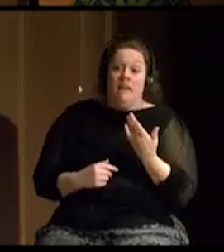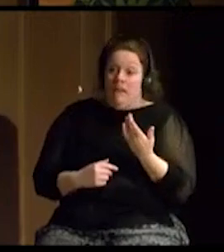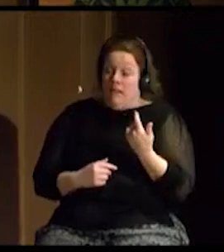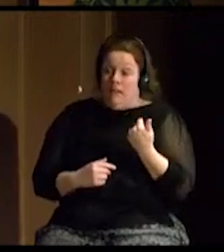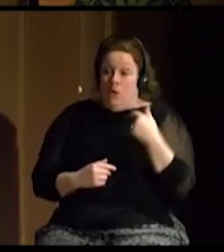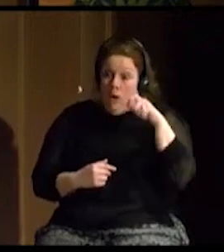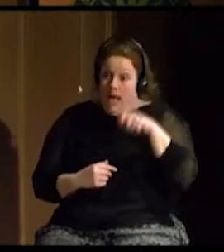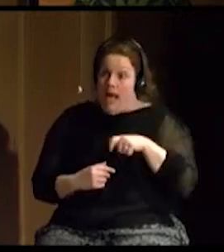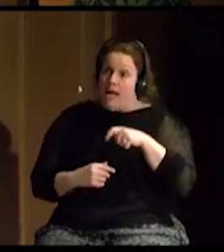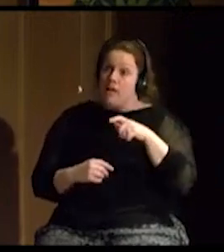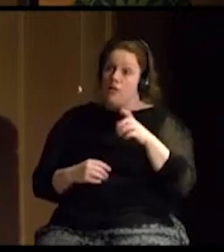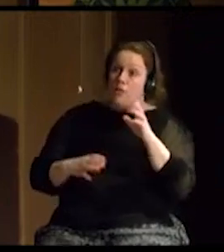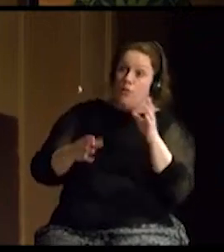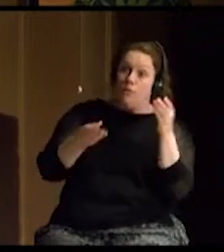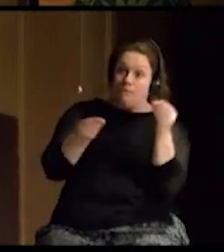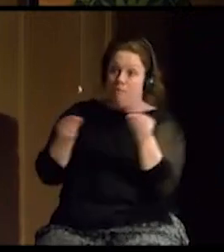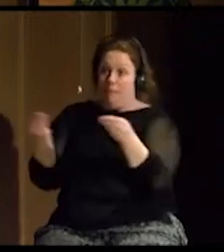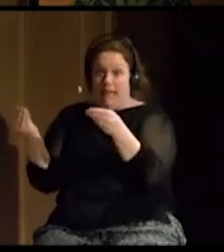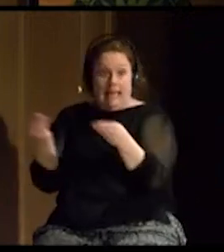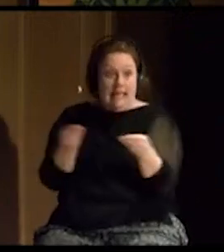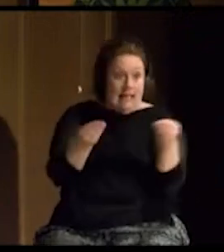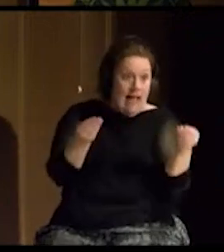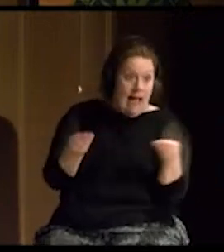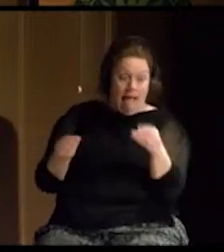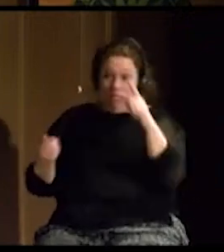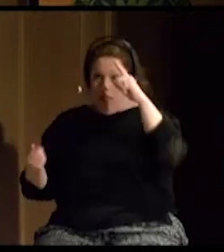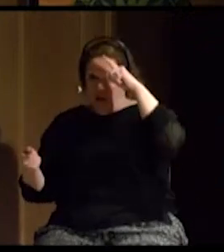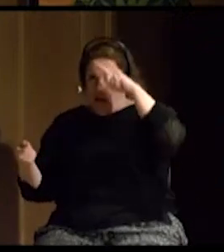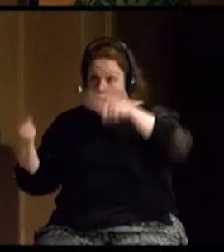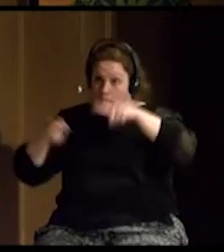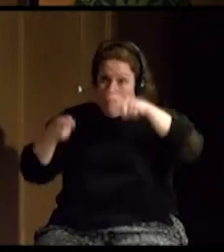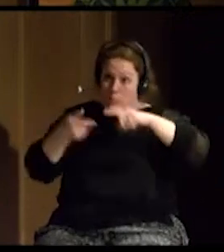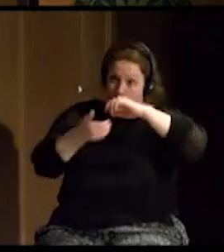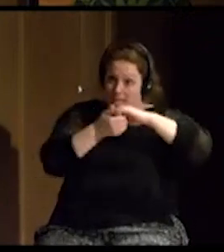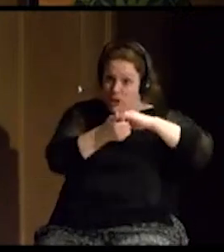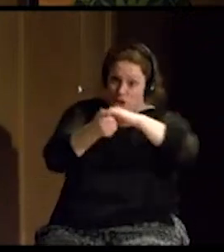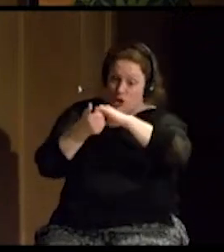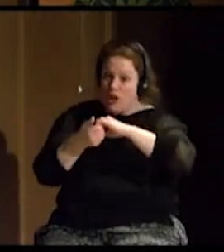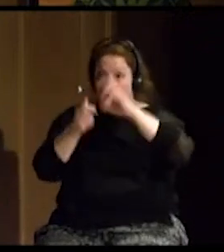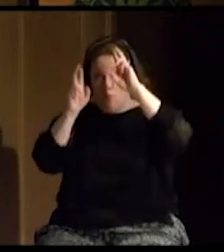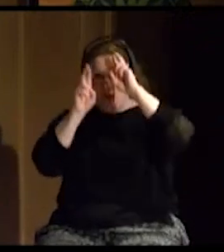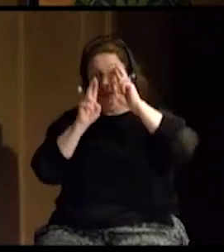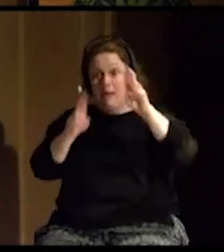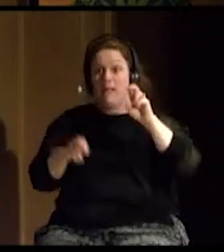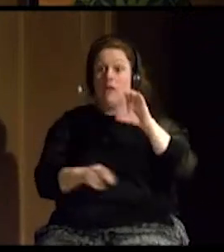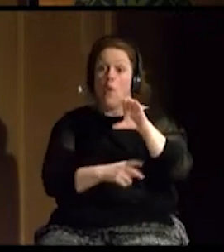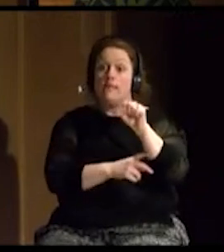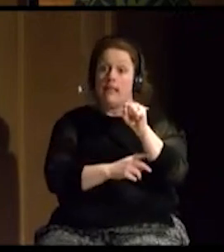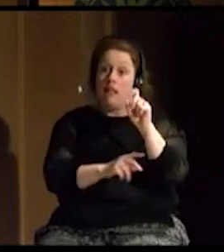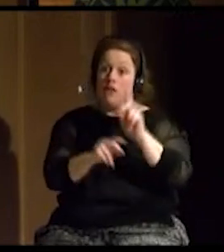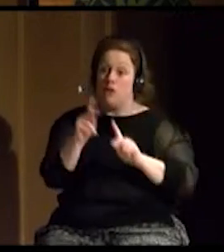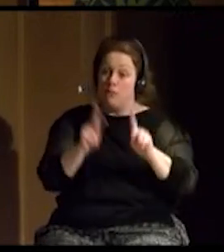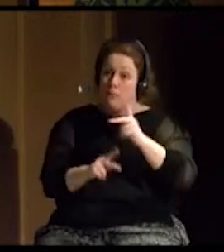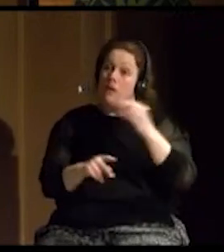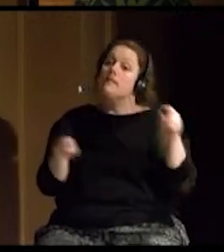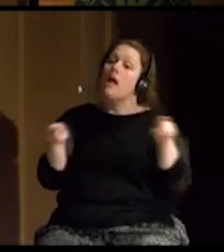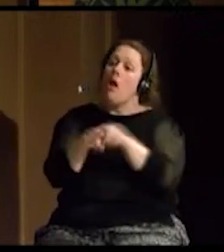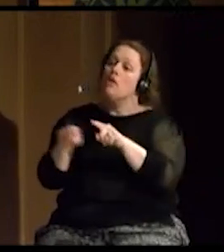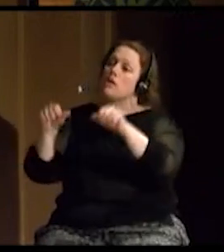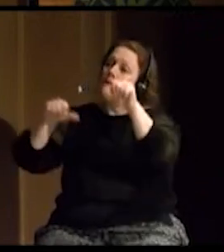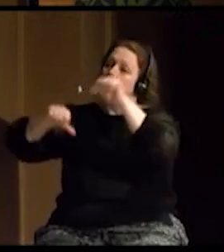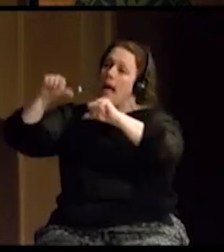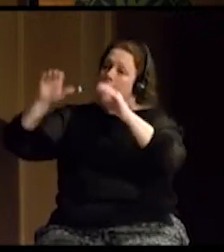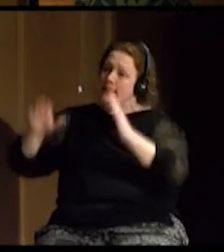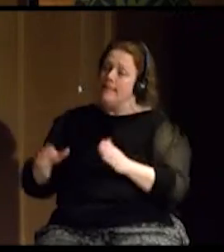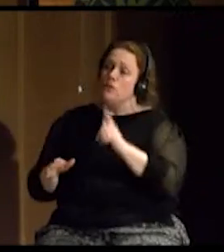We had to mediate the collaboration in a way that respected the wishes of Coast Salish and also the scientists who are on